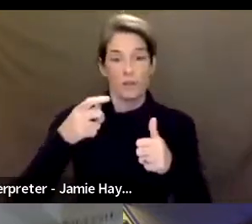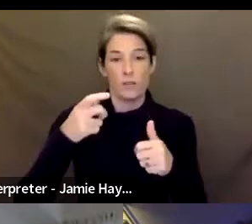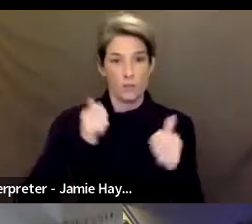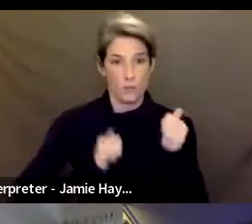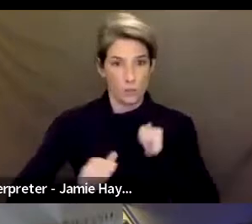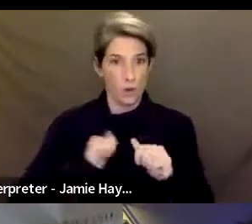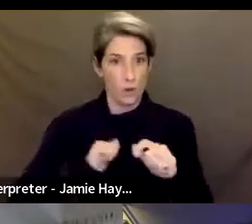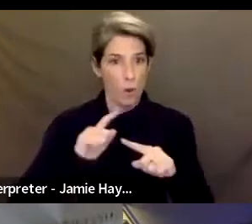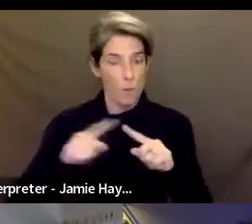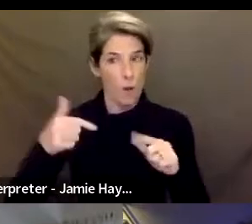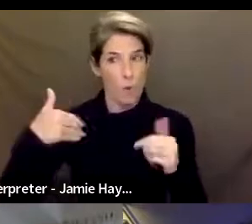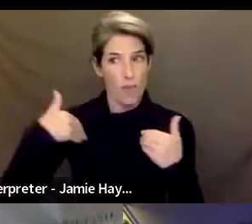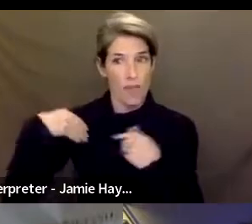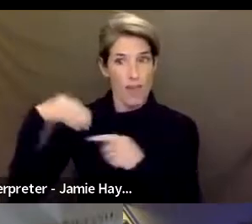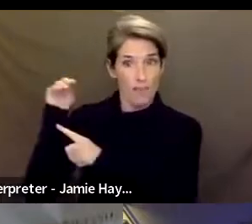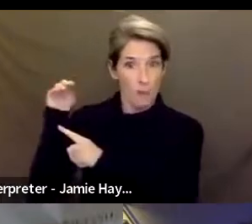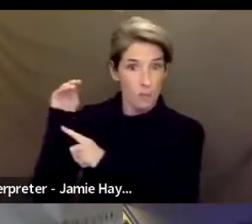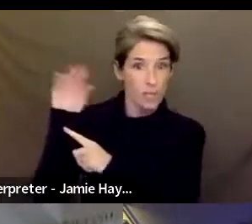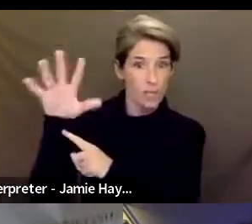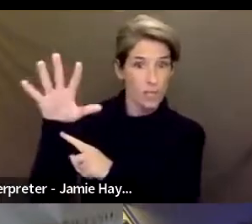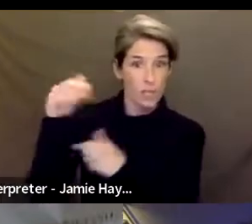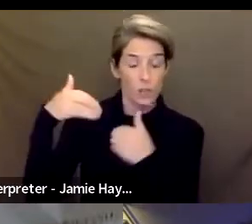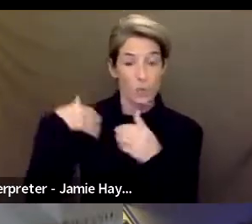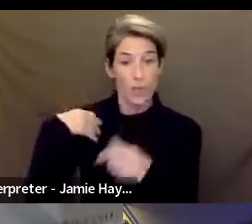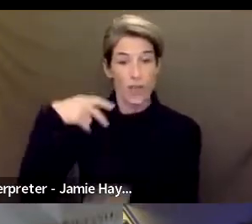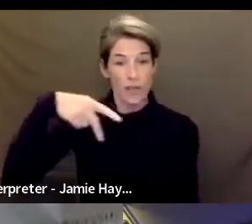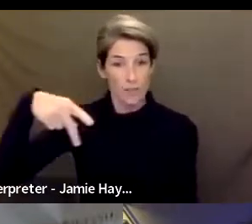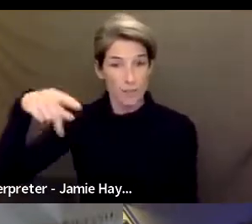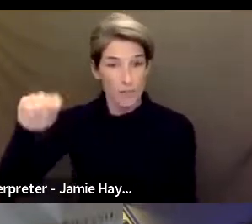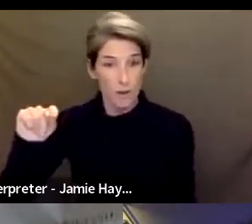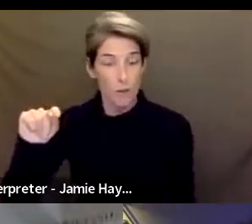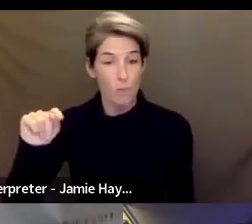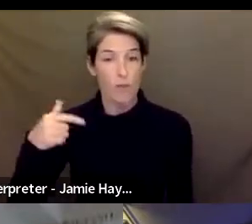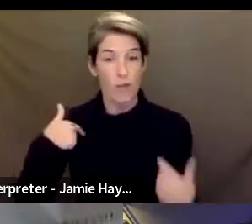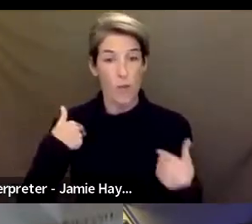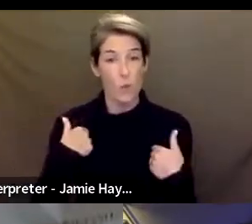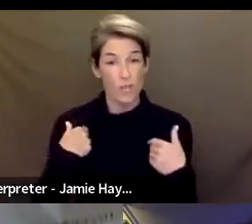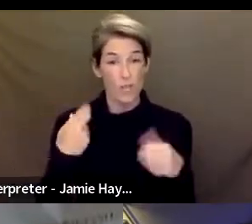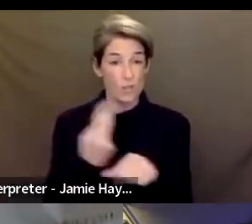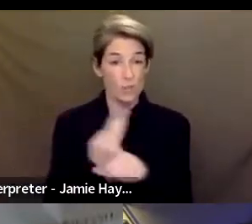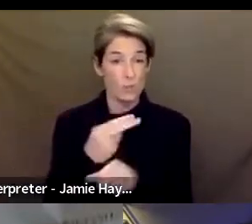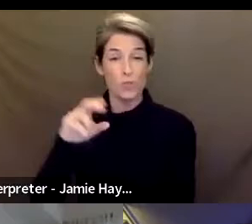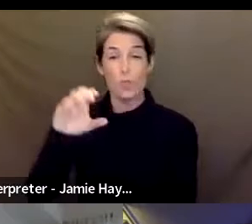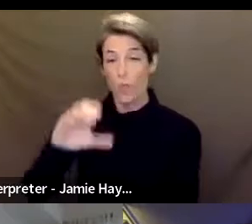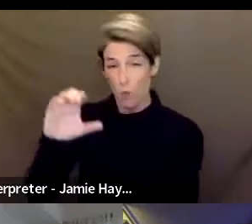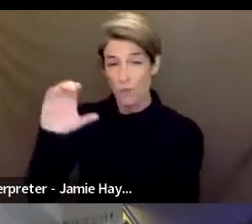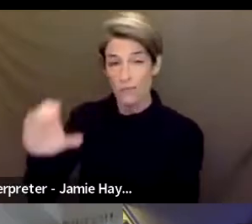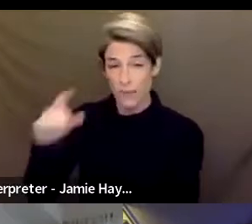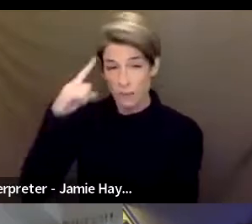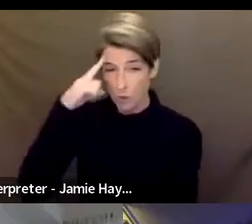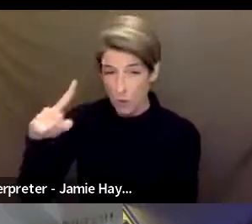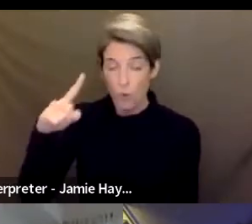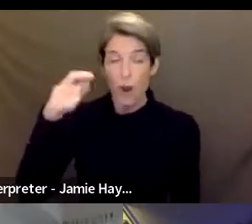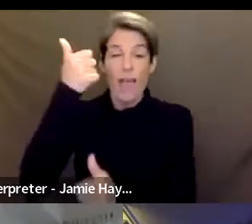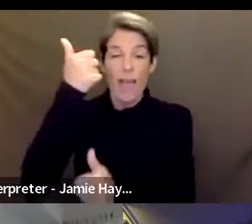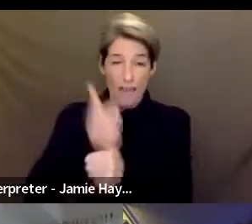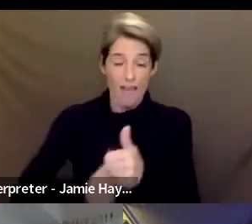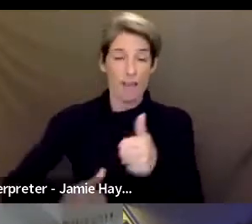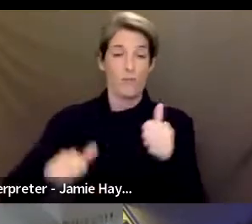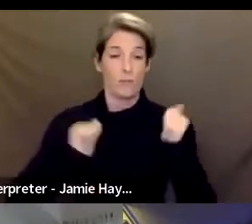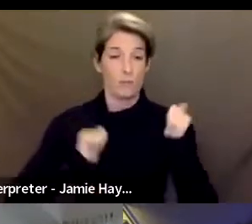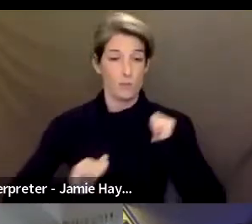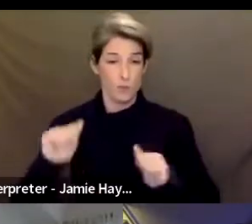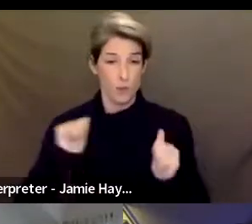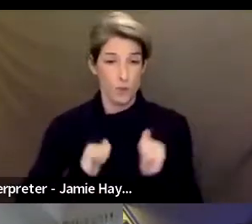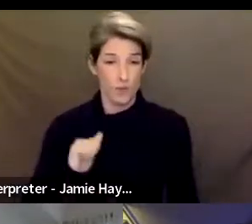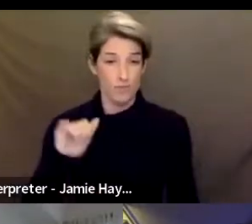we have a projector we bought once, and we closed caption every single performance. You know, it was a one-time